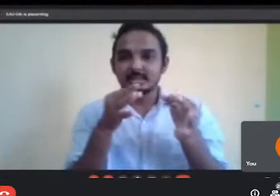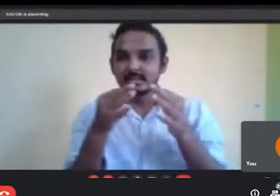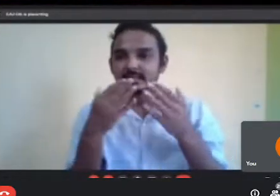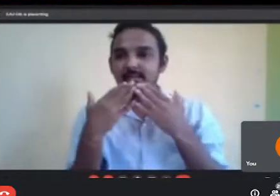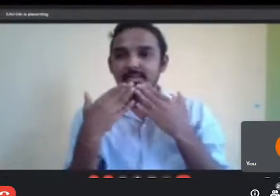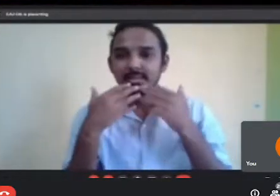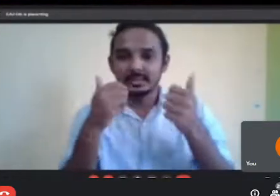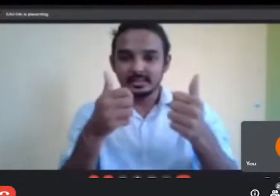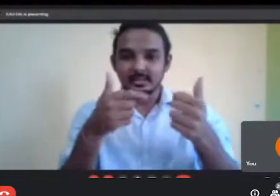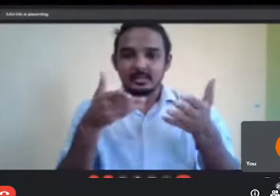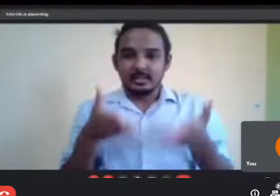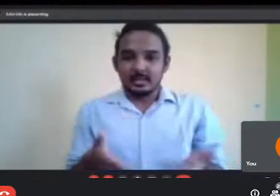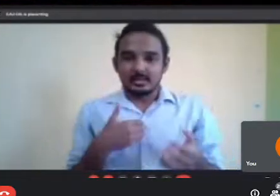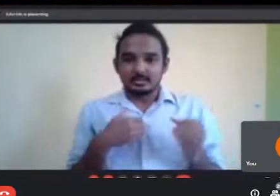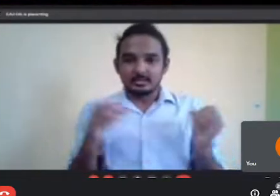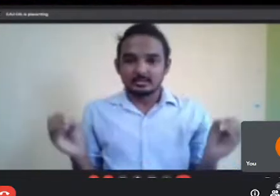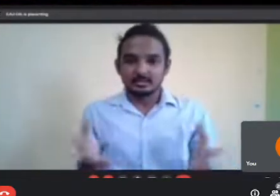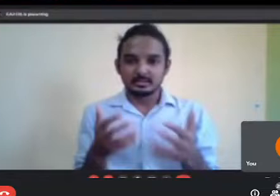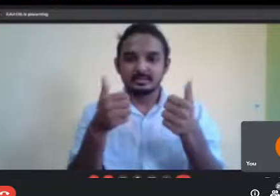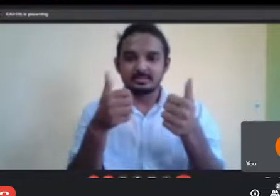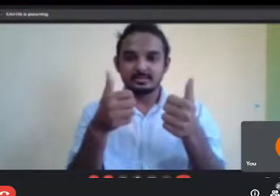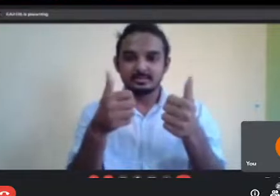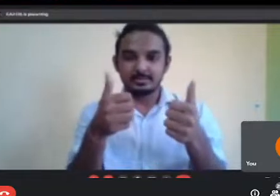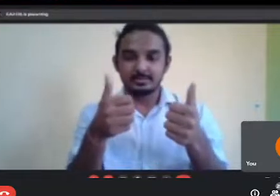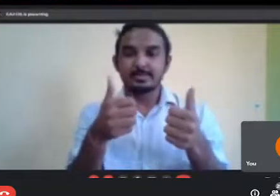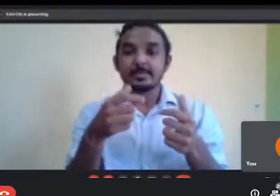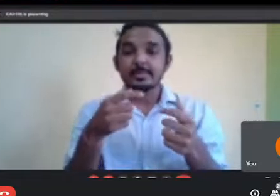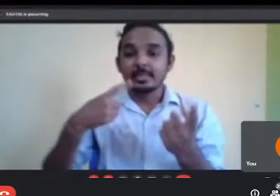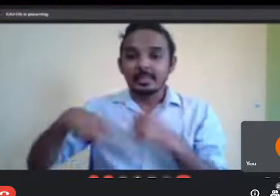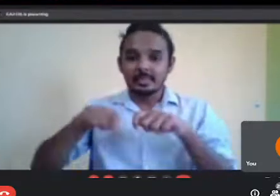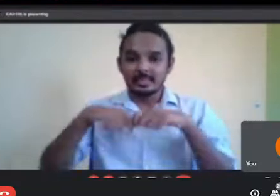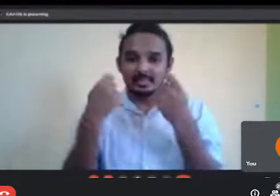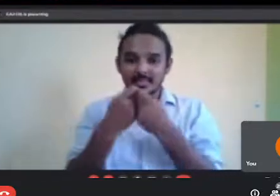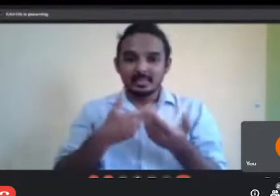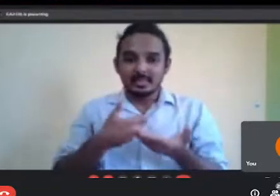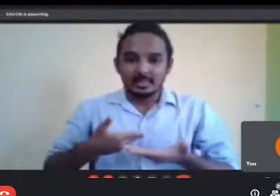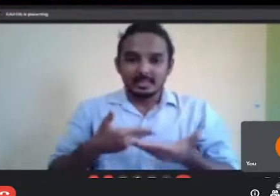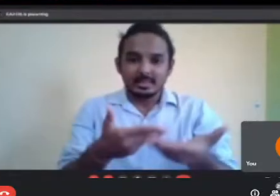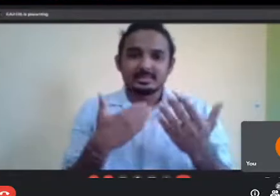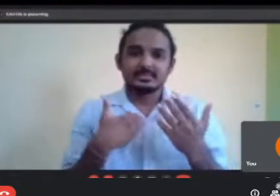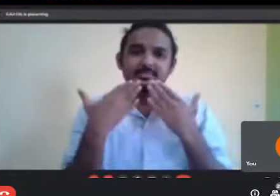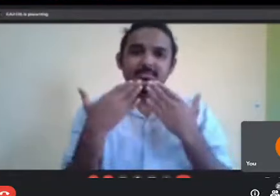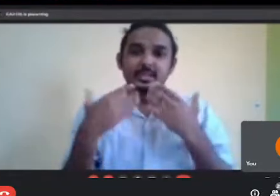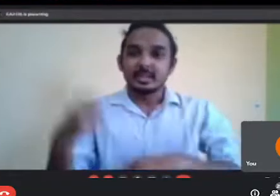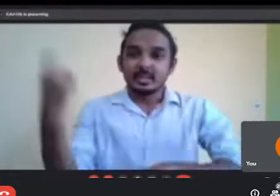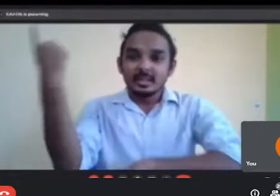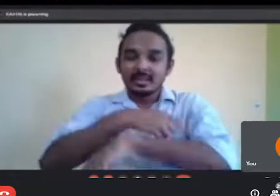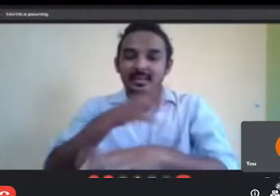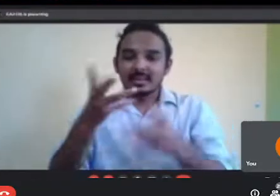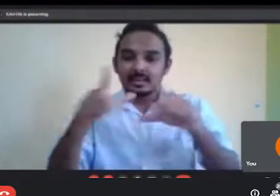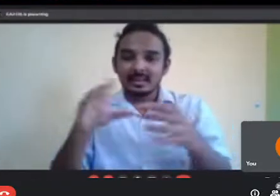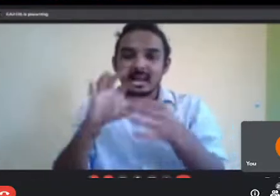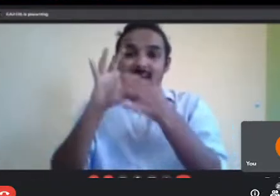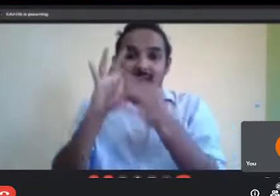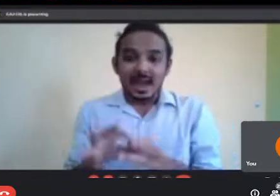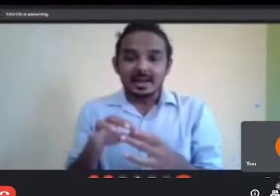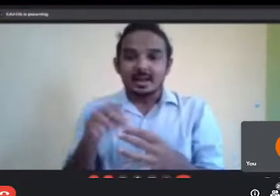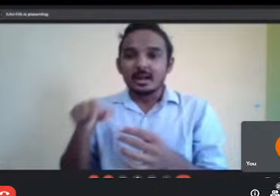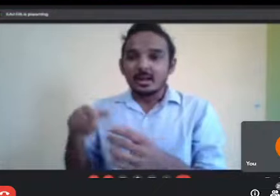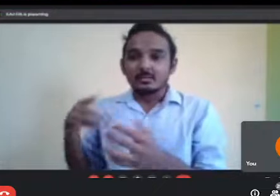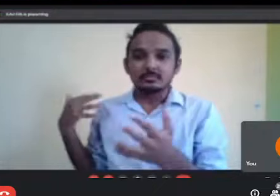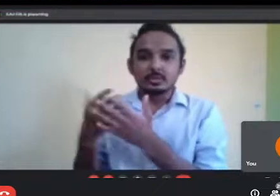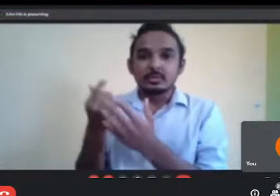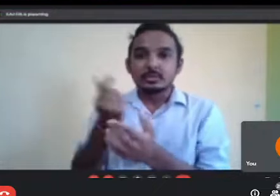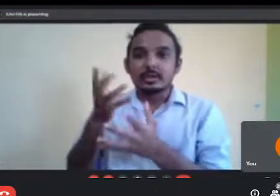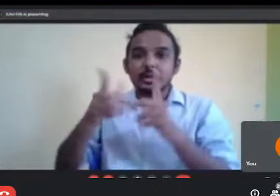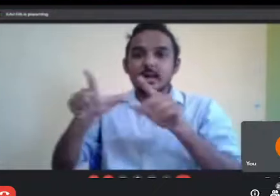Professor Ulrike. I will now start with my presentation. Thank you so much, of course, to CIIL for